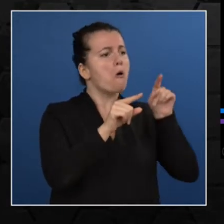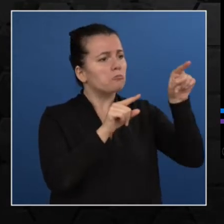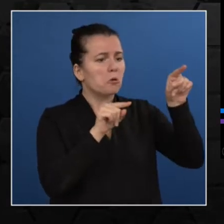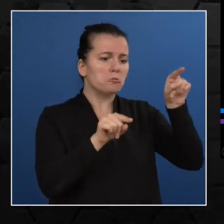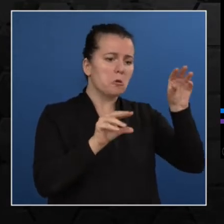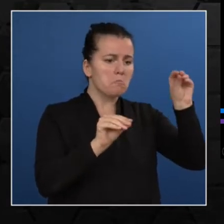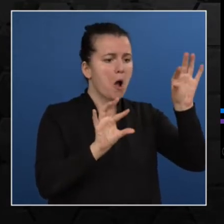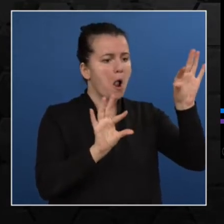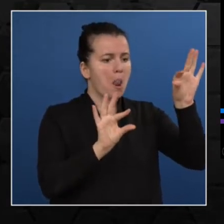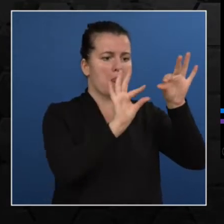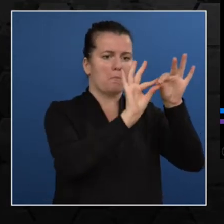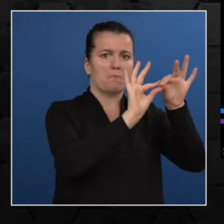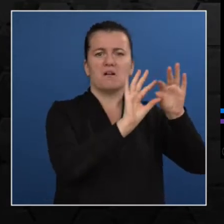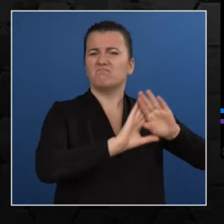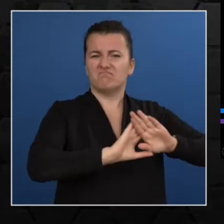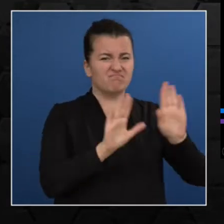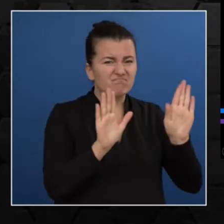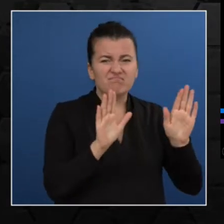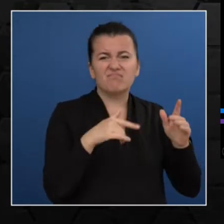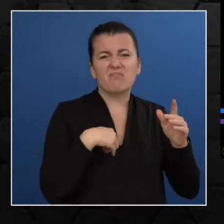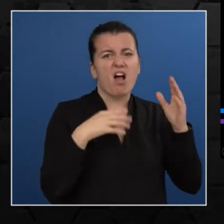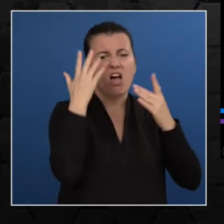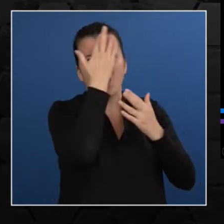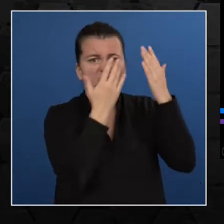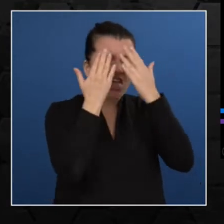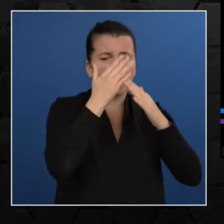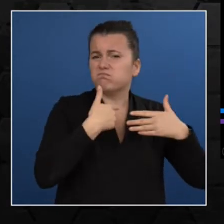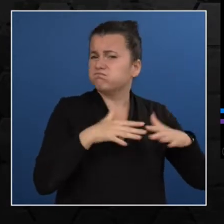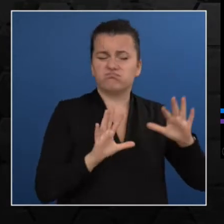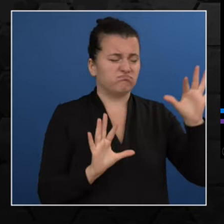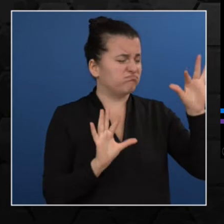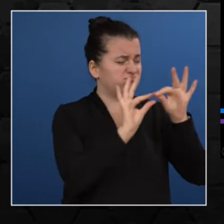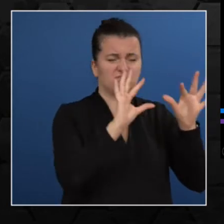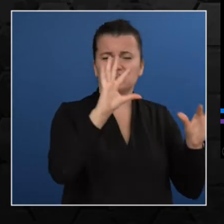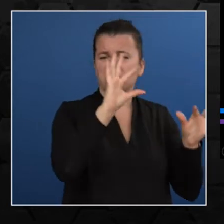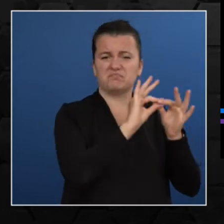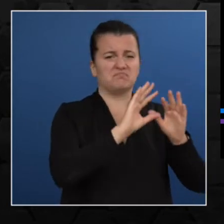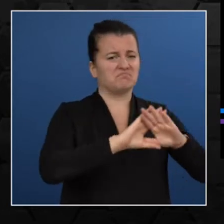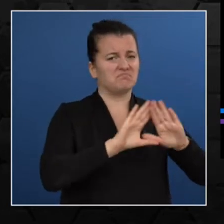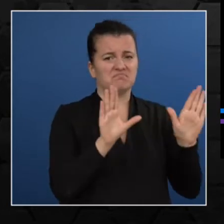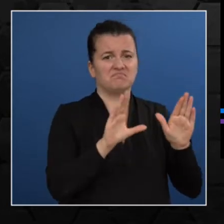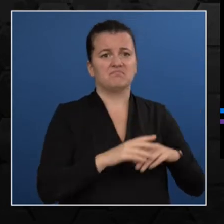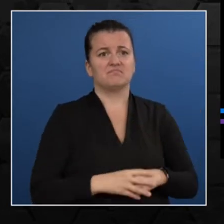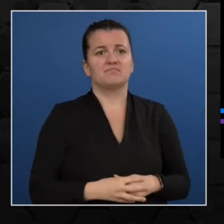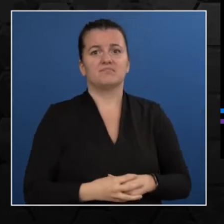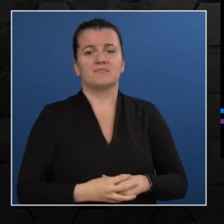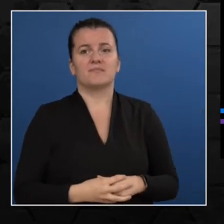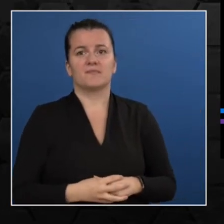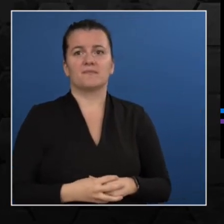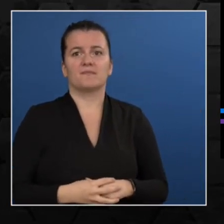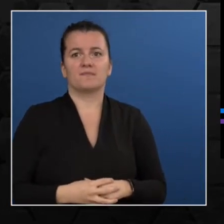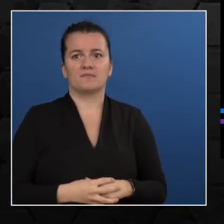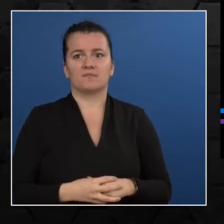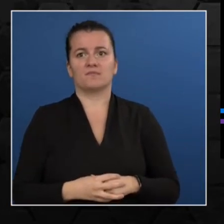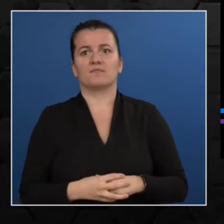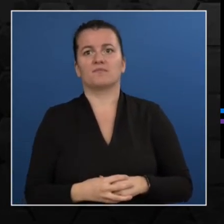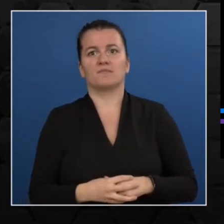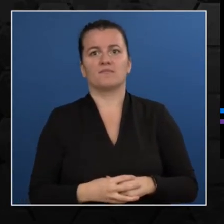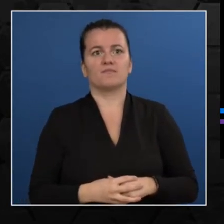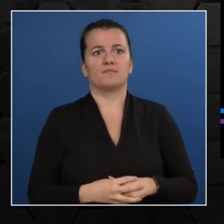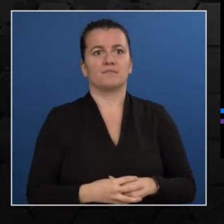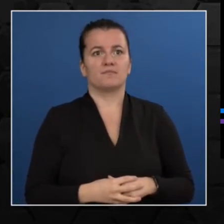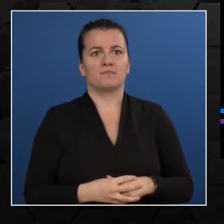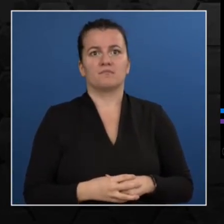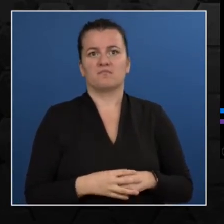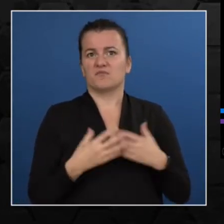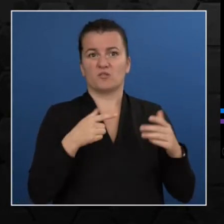that. It lets you visually connect data sets and modules to an interactive canvas to create a machine learning